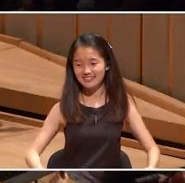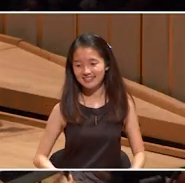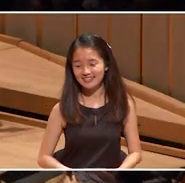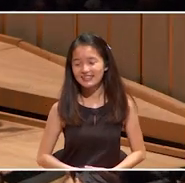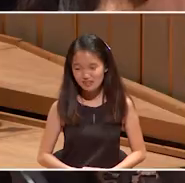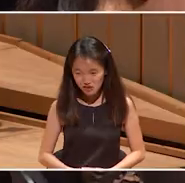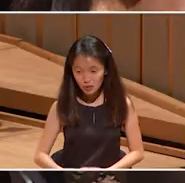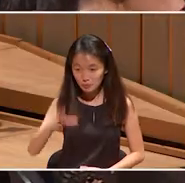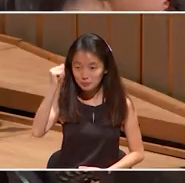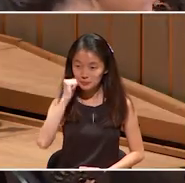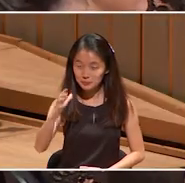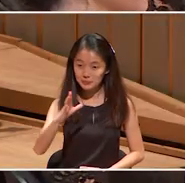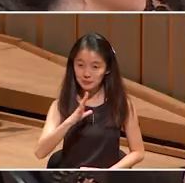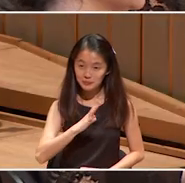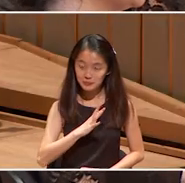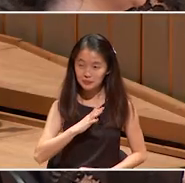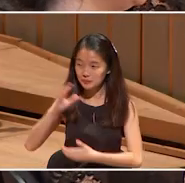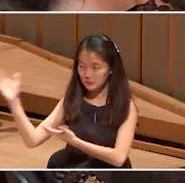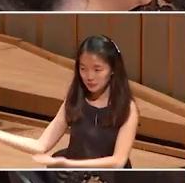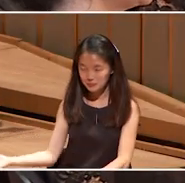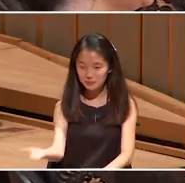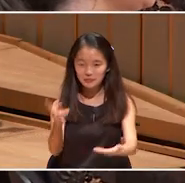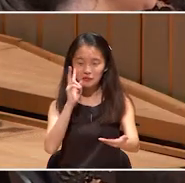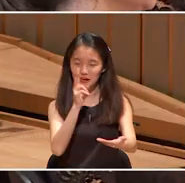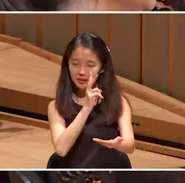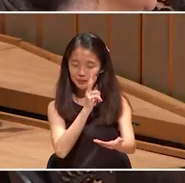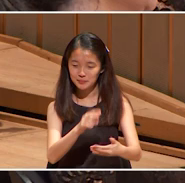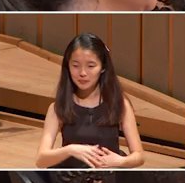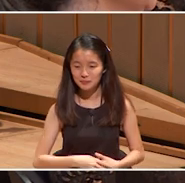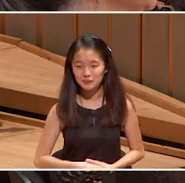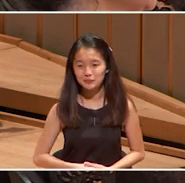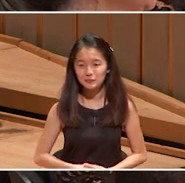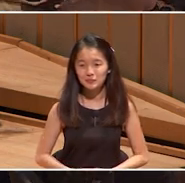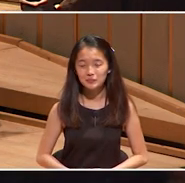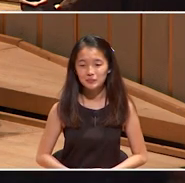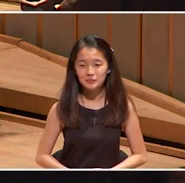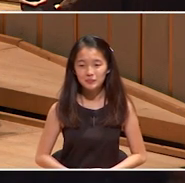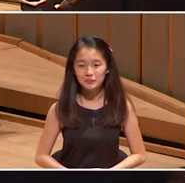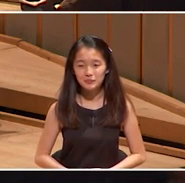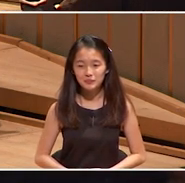Ladies and gentlemen, presenting to you, VANDA.